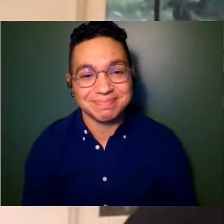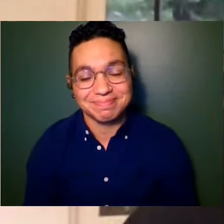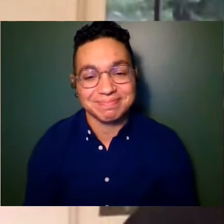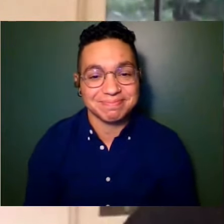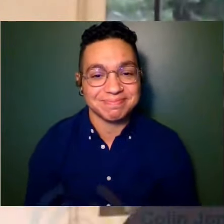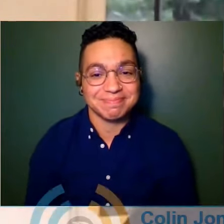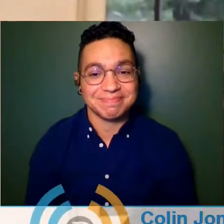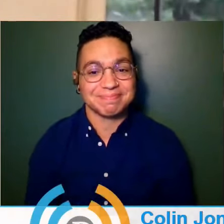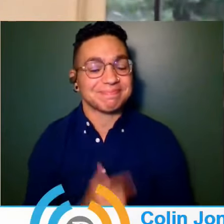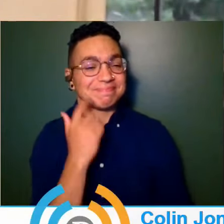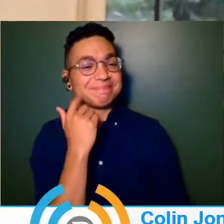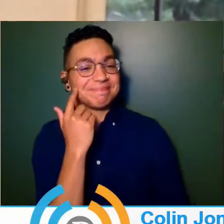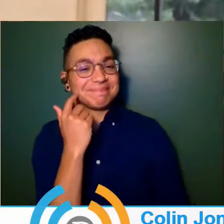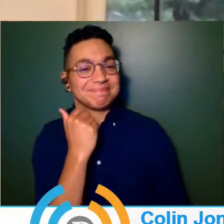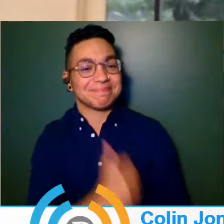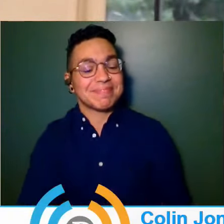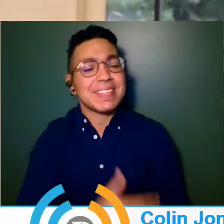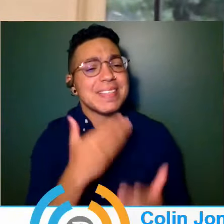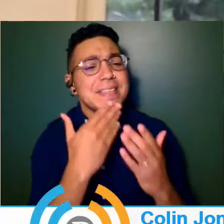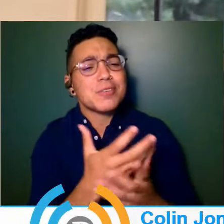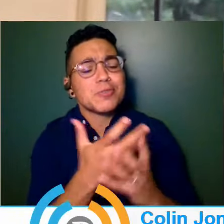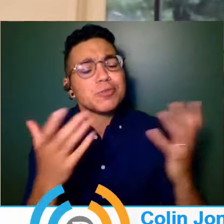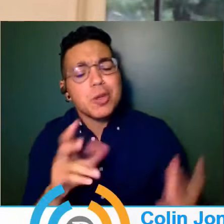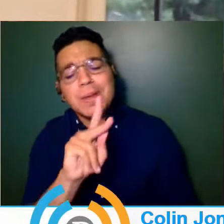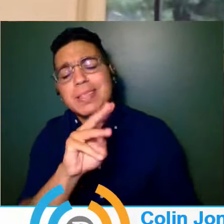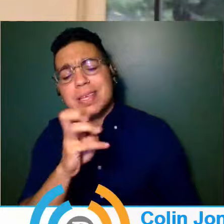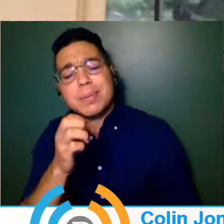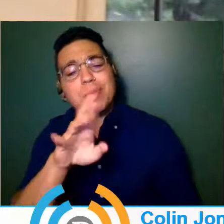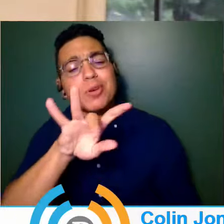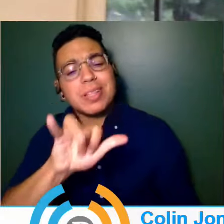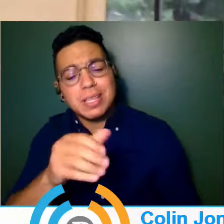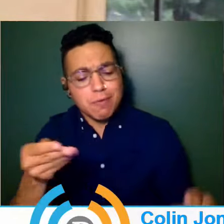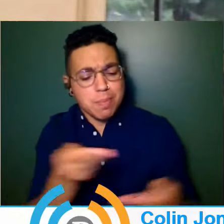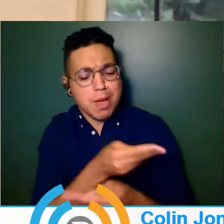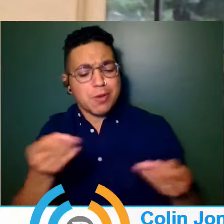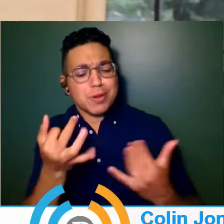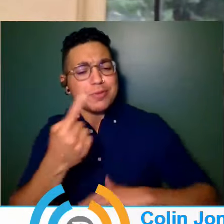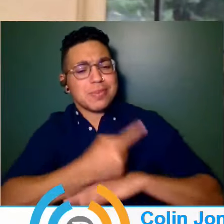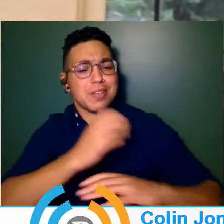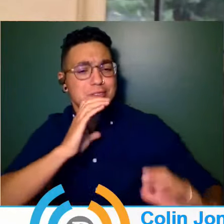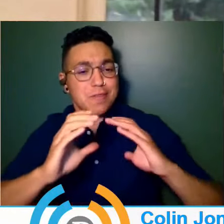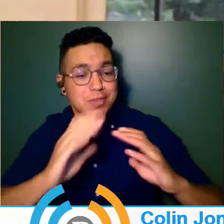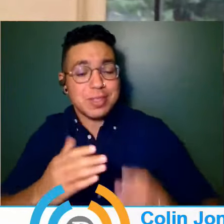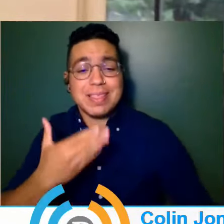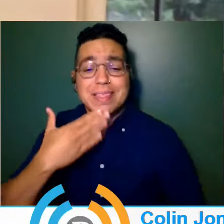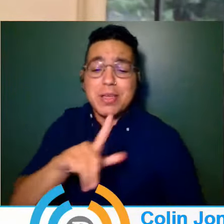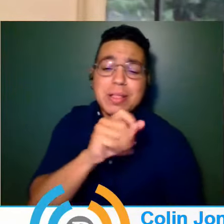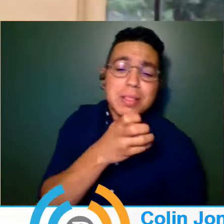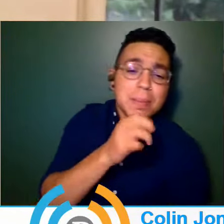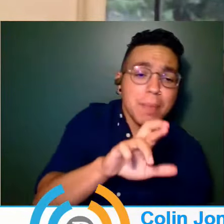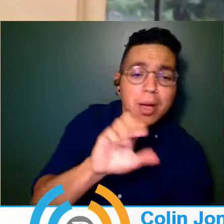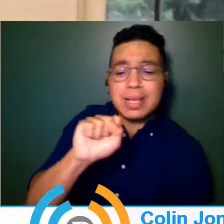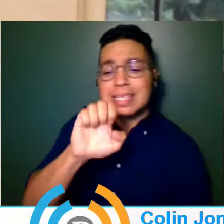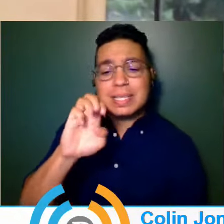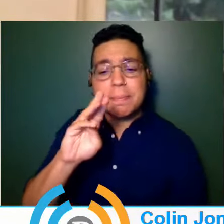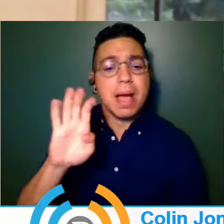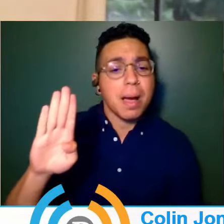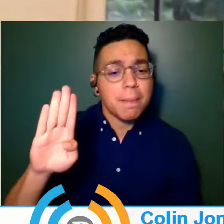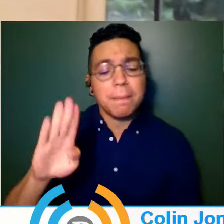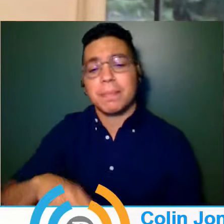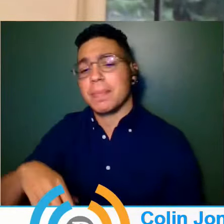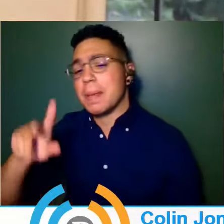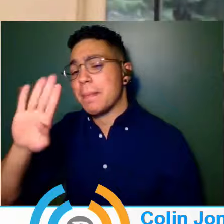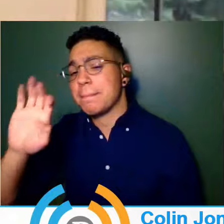Thank you so much, Kimberly, for moderating today's conversation. And thank you, Lamar and Simab and Beth, for